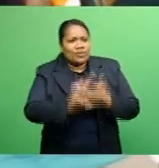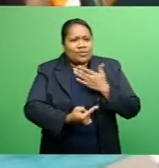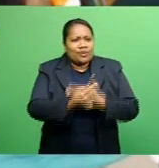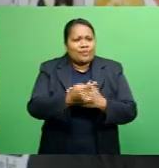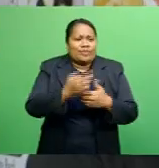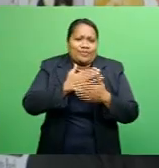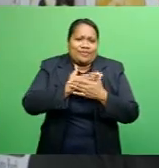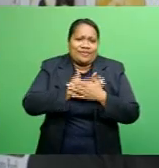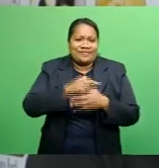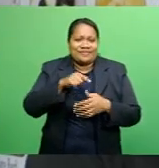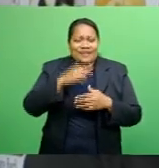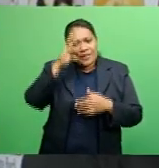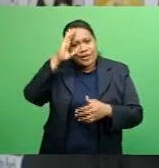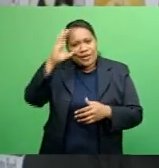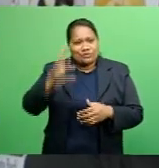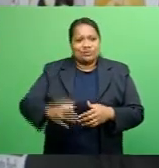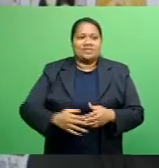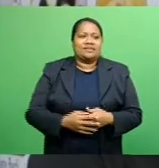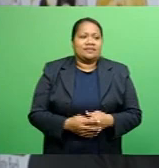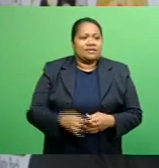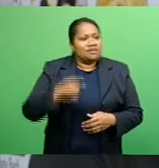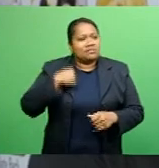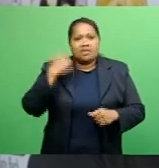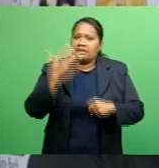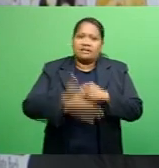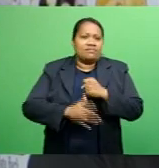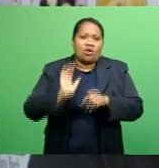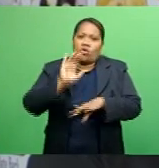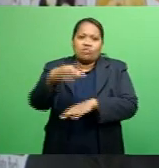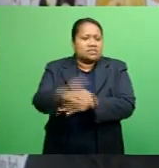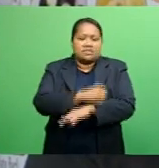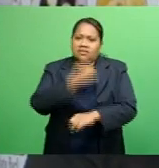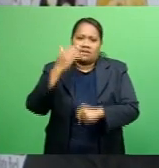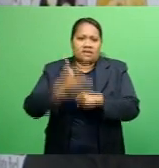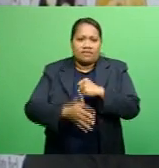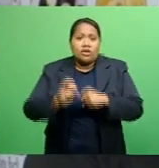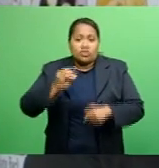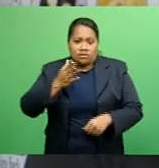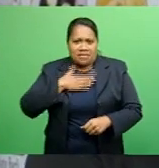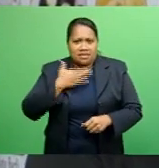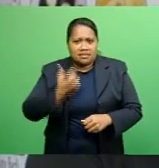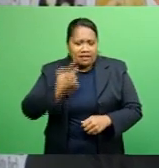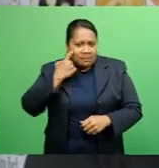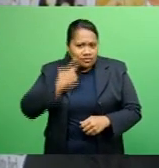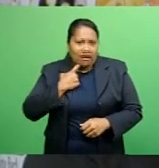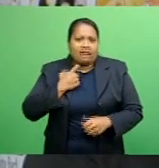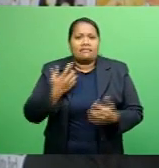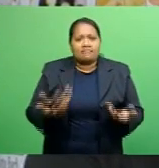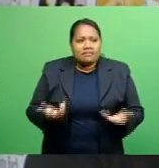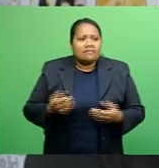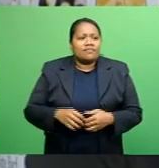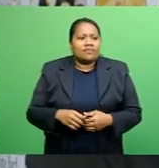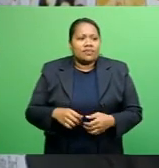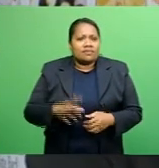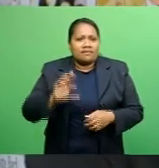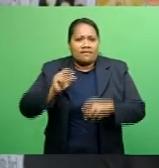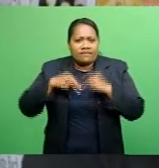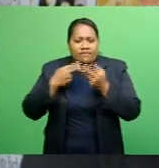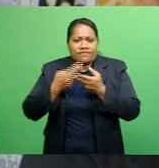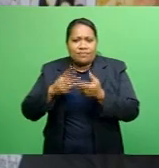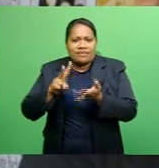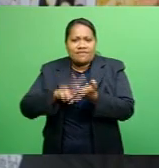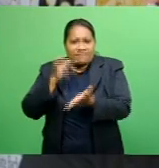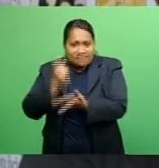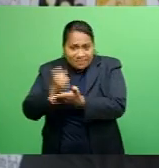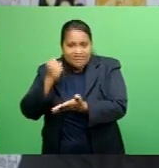country. Actually, I've never been to overseas before, so I tried to explore myself, and I got a family visa. The company Moti Bhai and